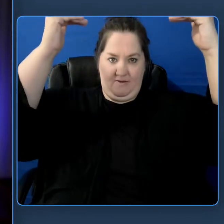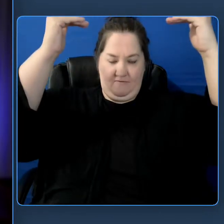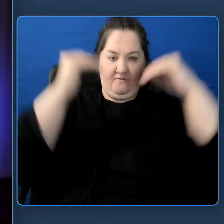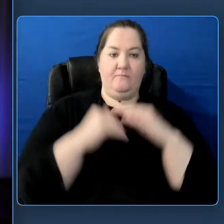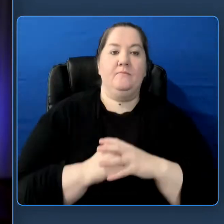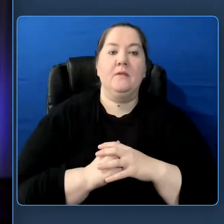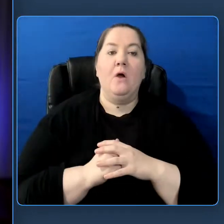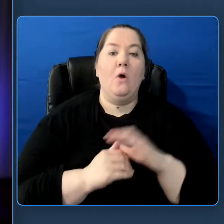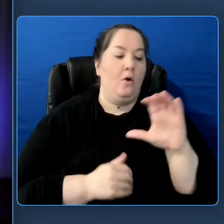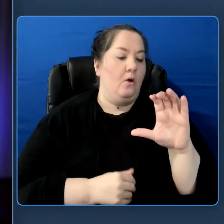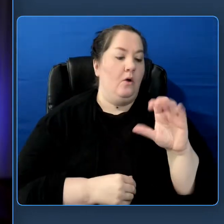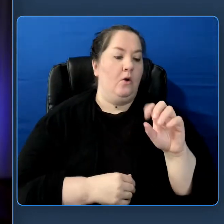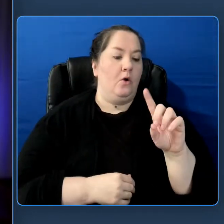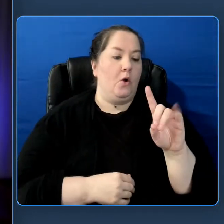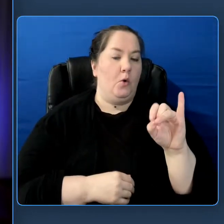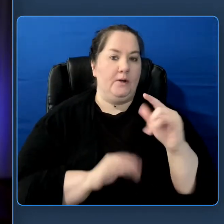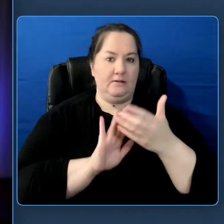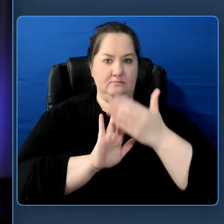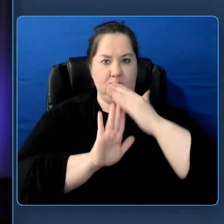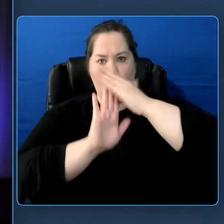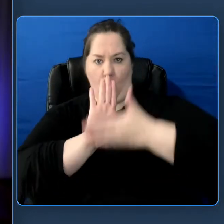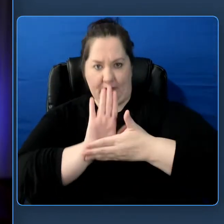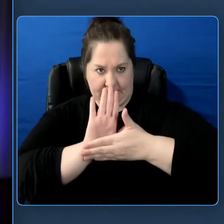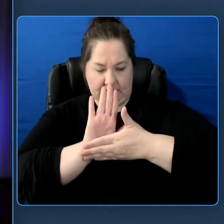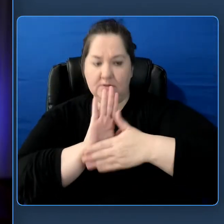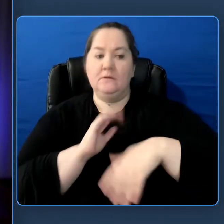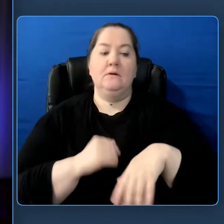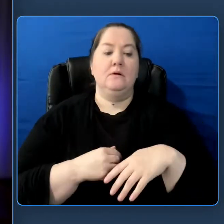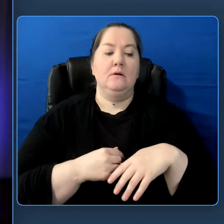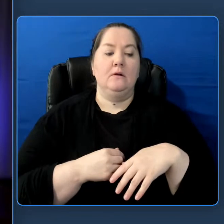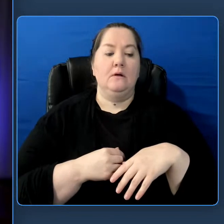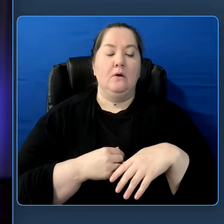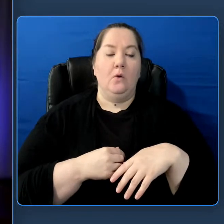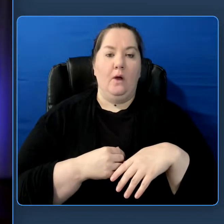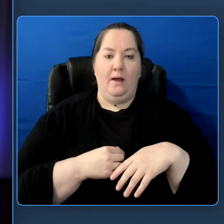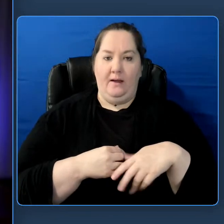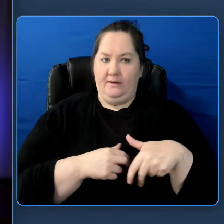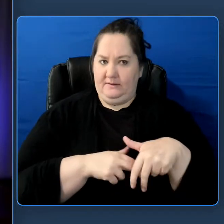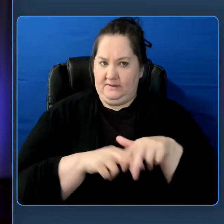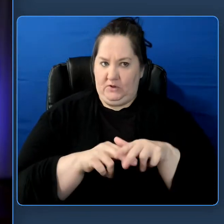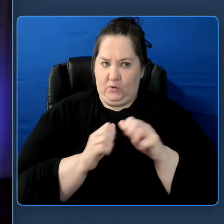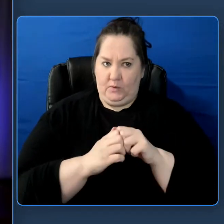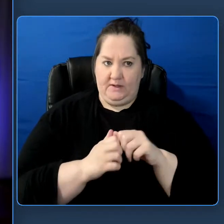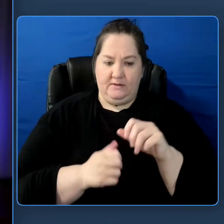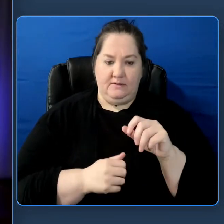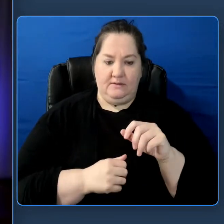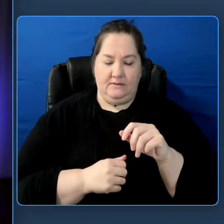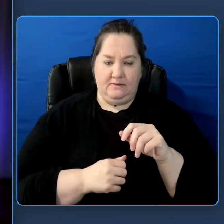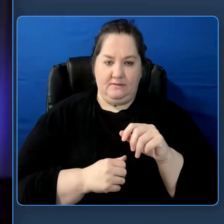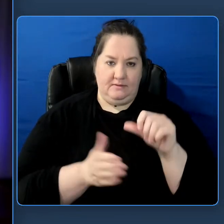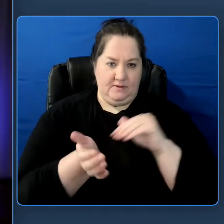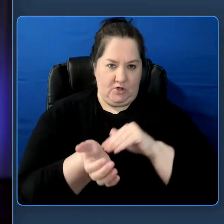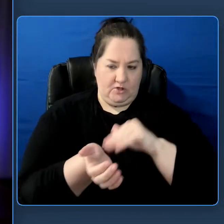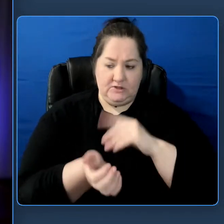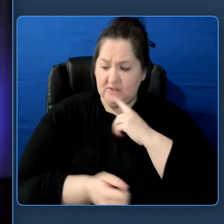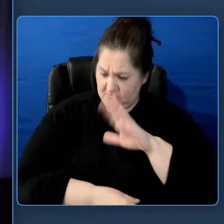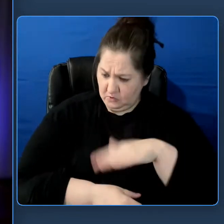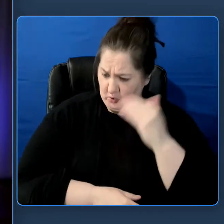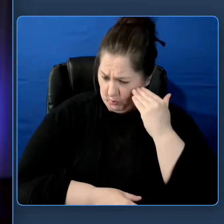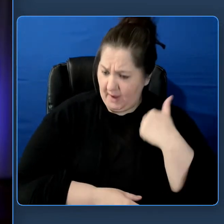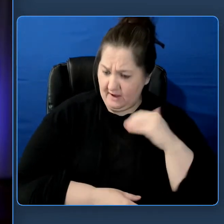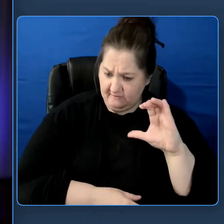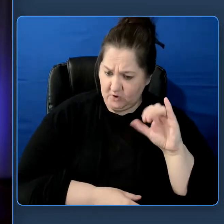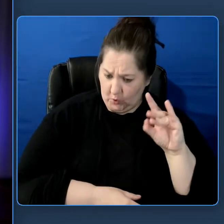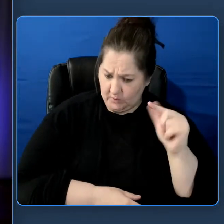you said, coatings are available for lenses. And while I was sitting there with the optometrist, they said, oh, we have coatings